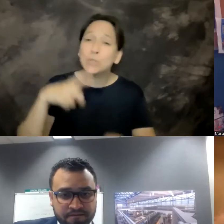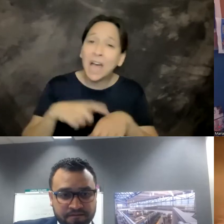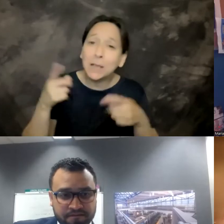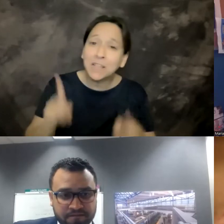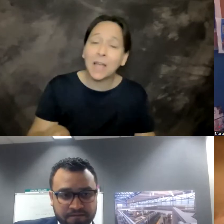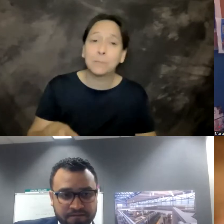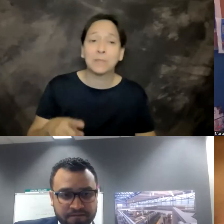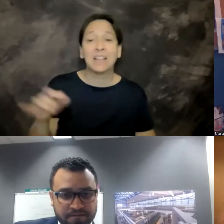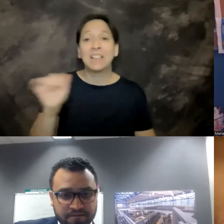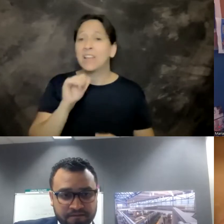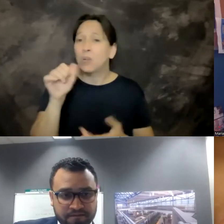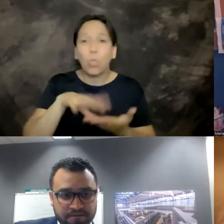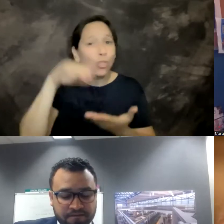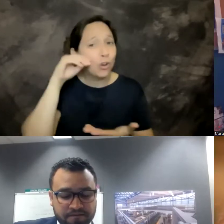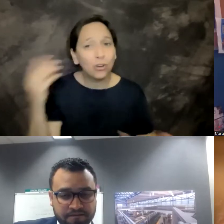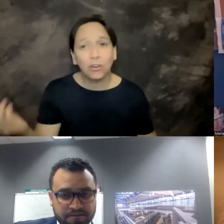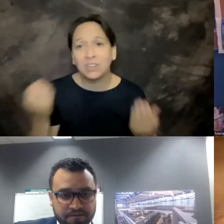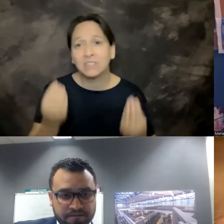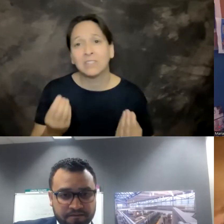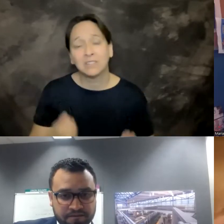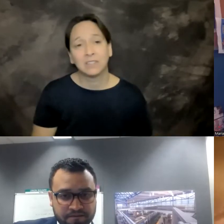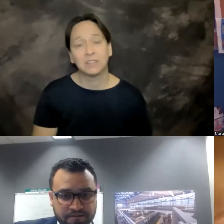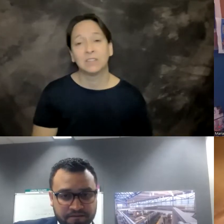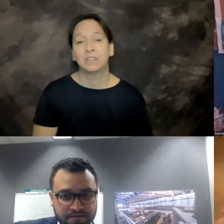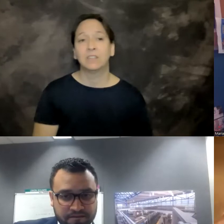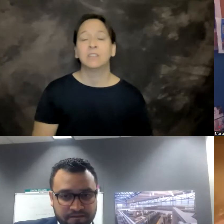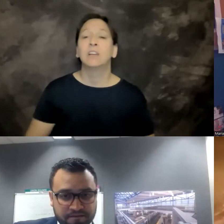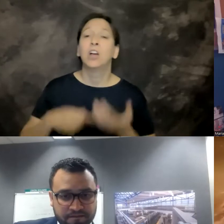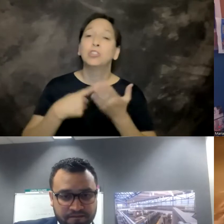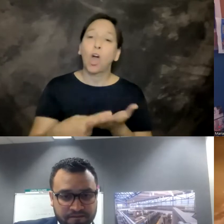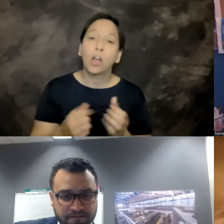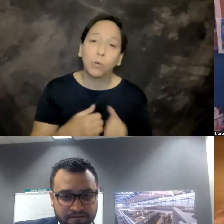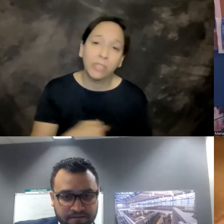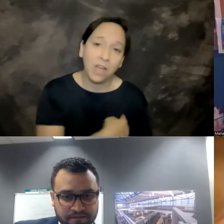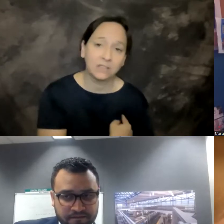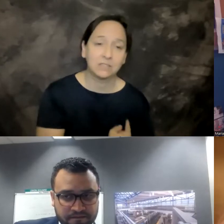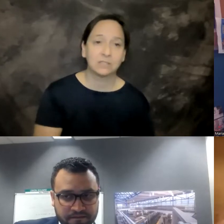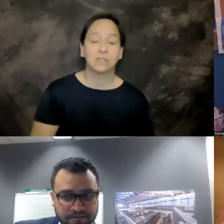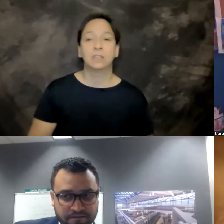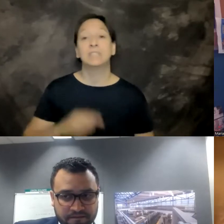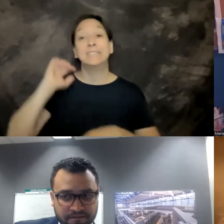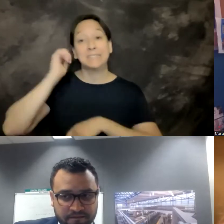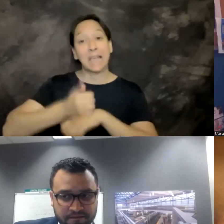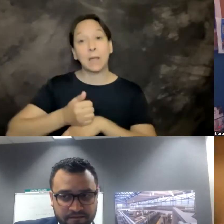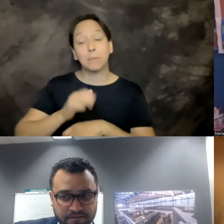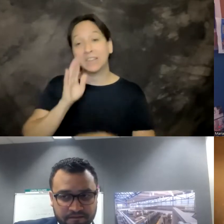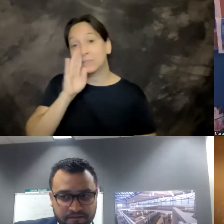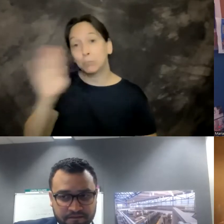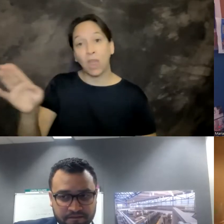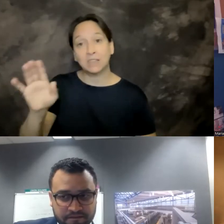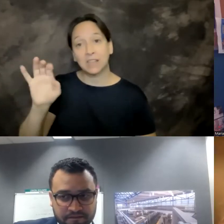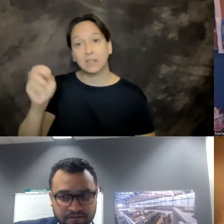like you didn't learn anything. Talk to us who take it. Have express buses, if you're going to do the Green